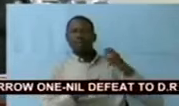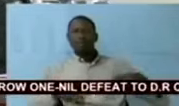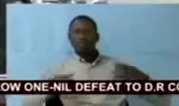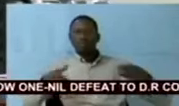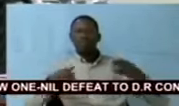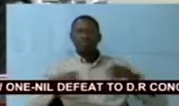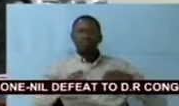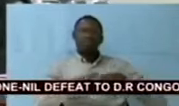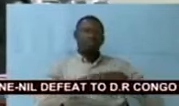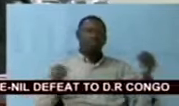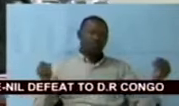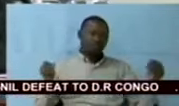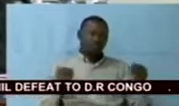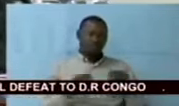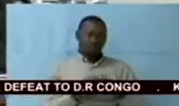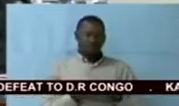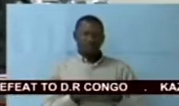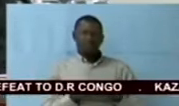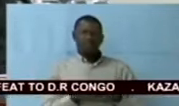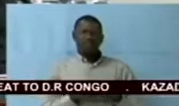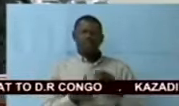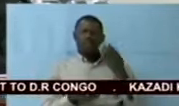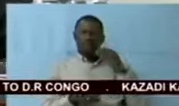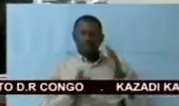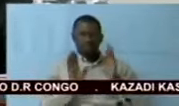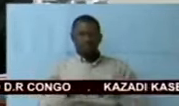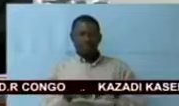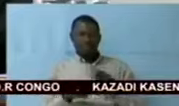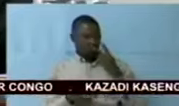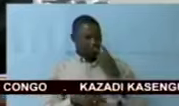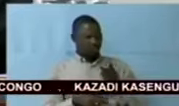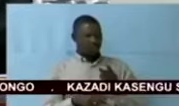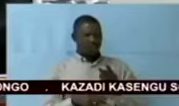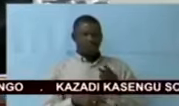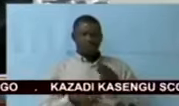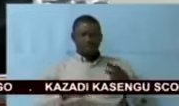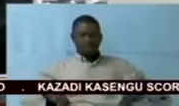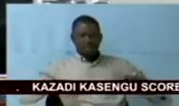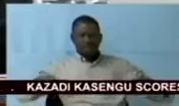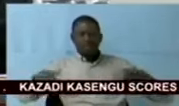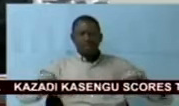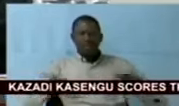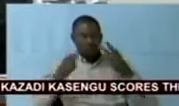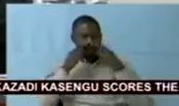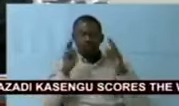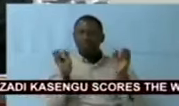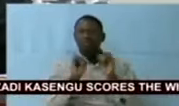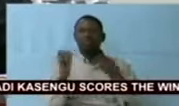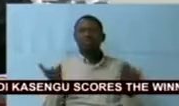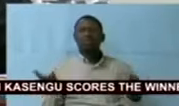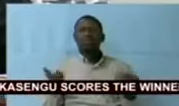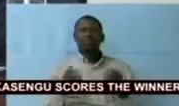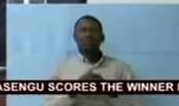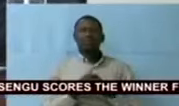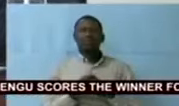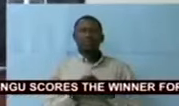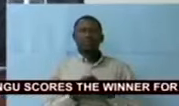When I got down, I couldn't find my tires. You